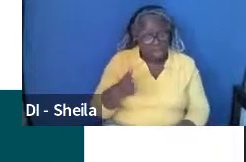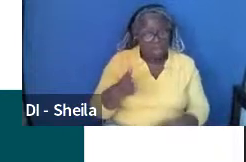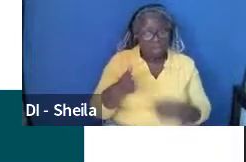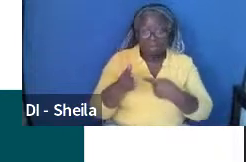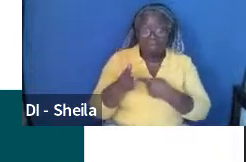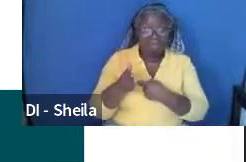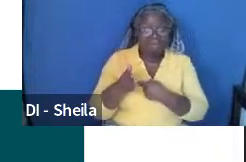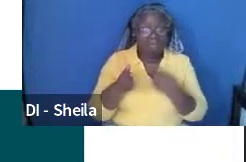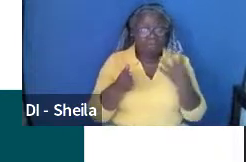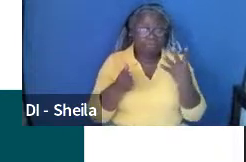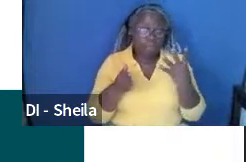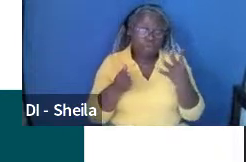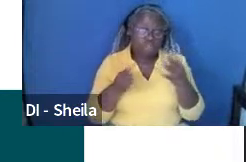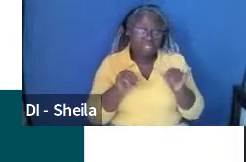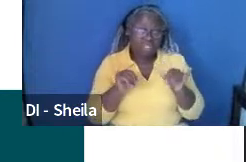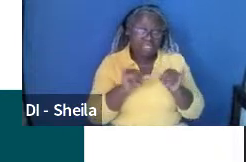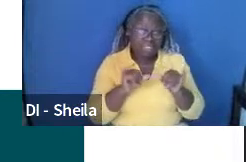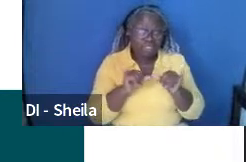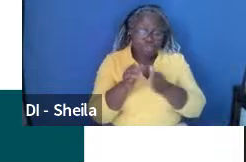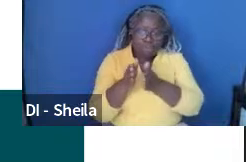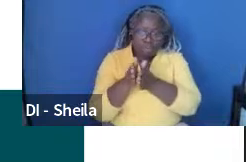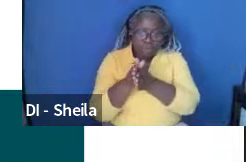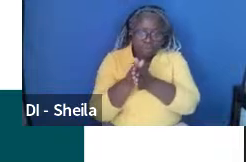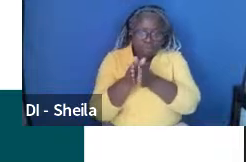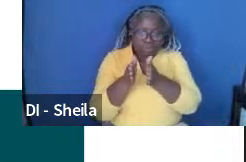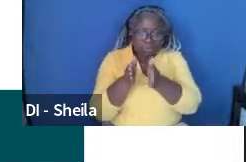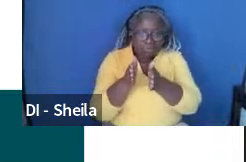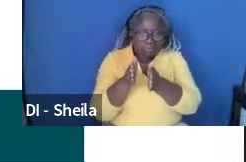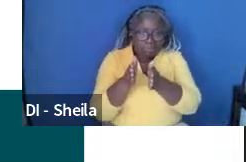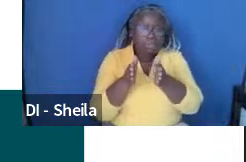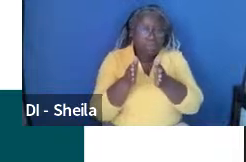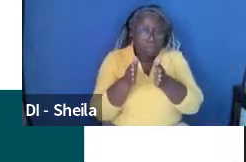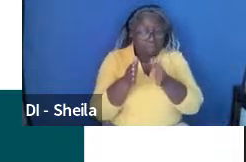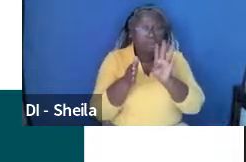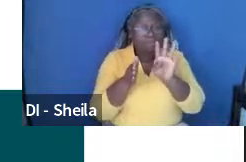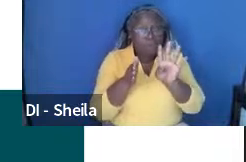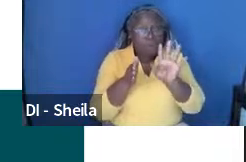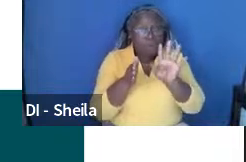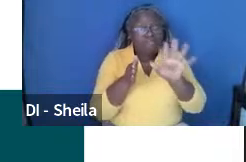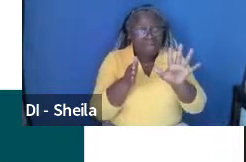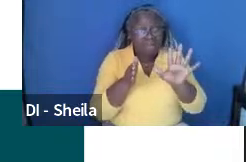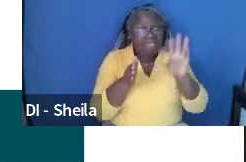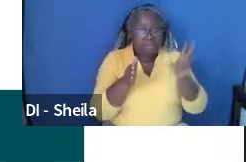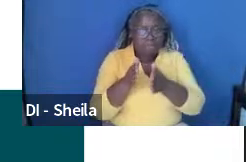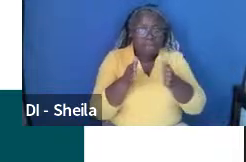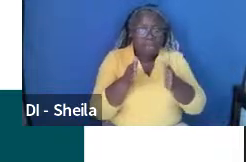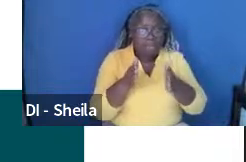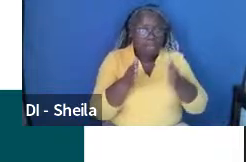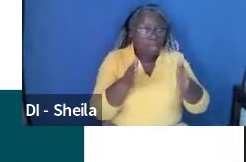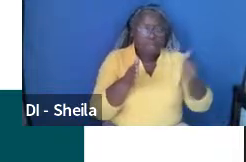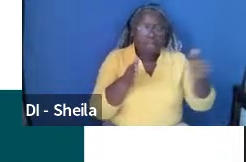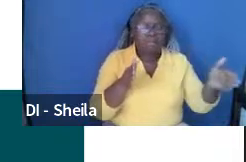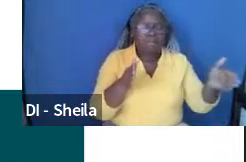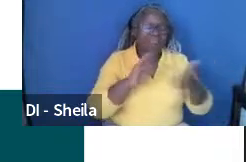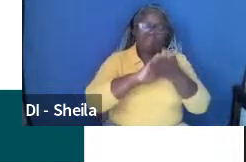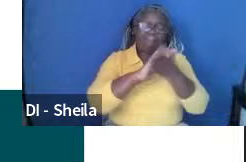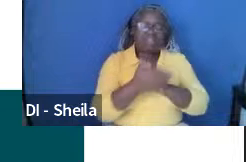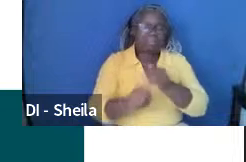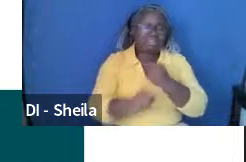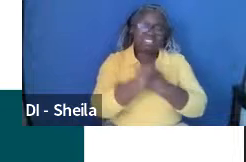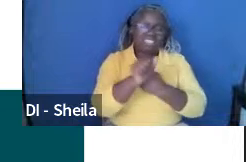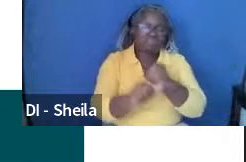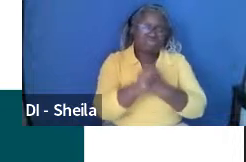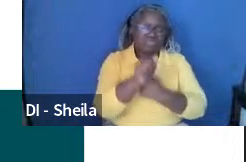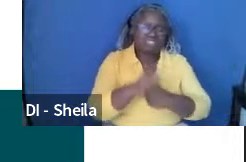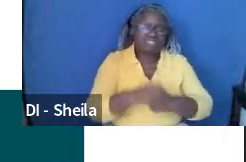it's considered a hazard. So what we're doing is deliberately putting all of our stuff on one wall, and we call it